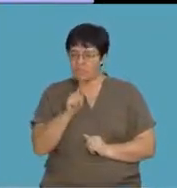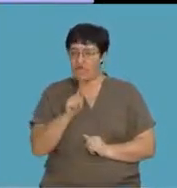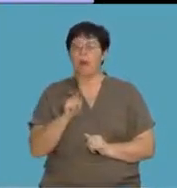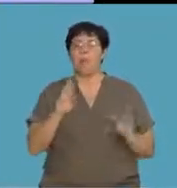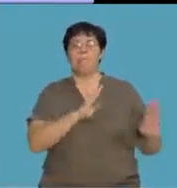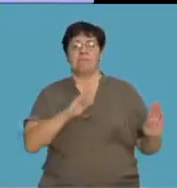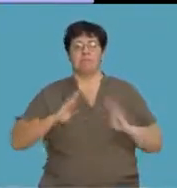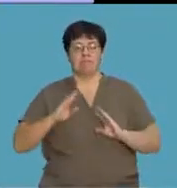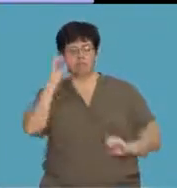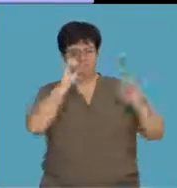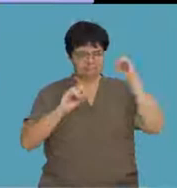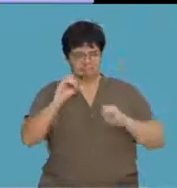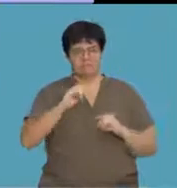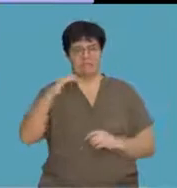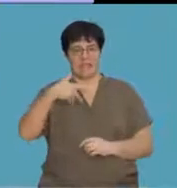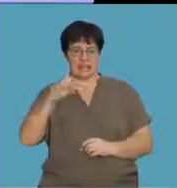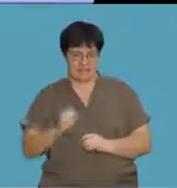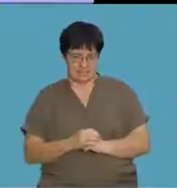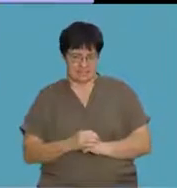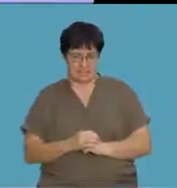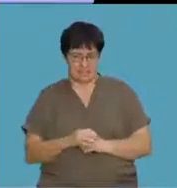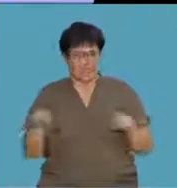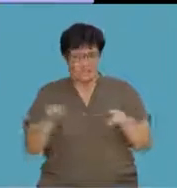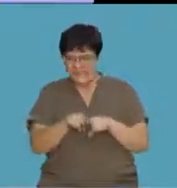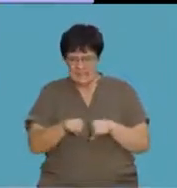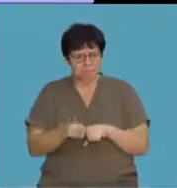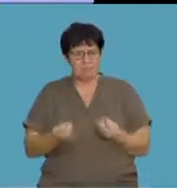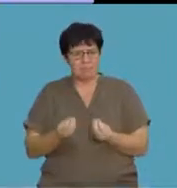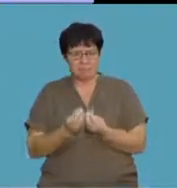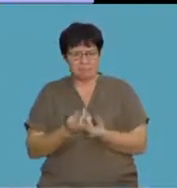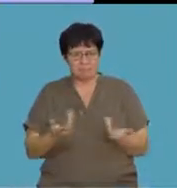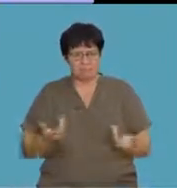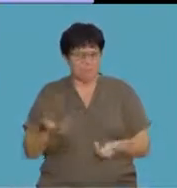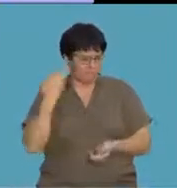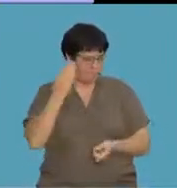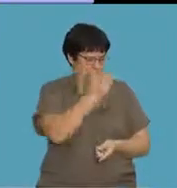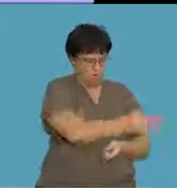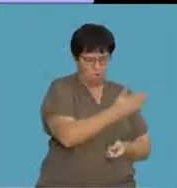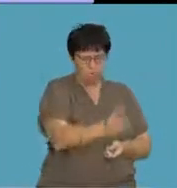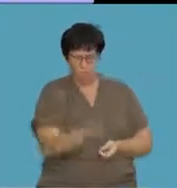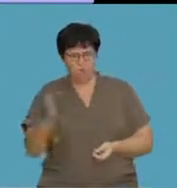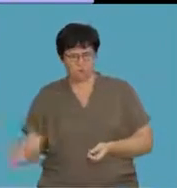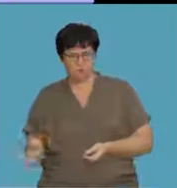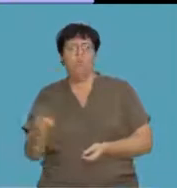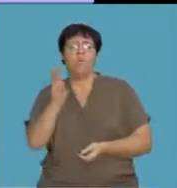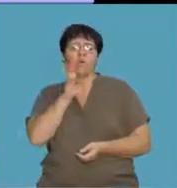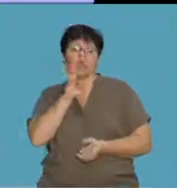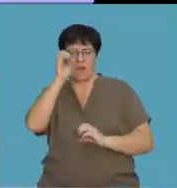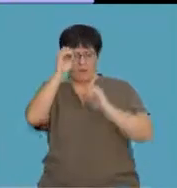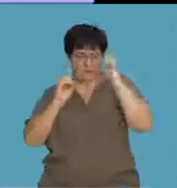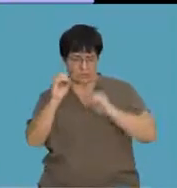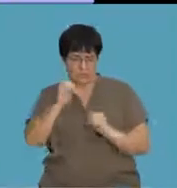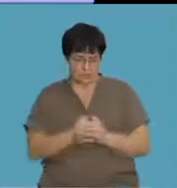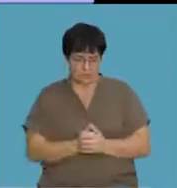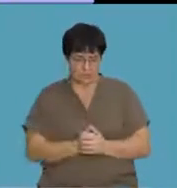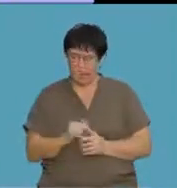the behavior of particles of a gas. It's still the same substances, which substance that we're using, water molecules. Now you can immediately